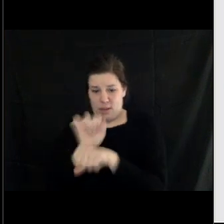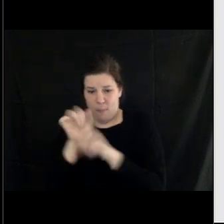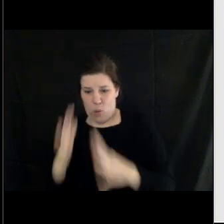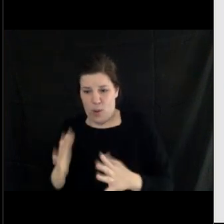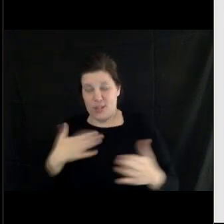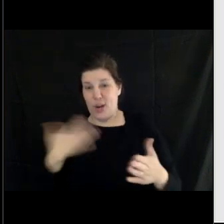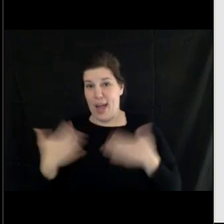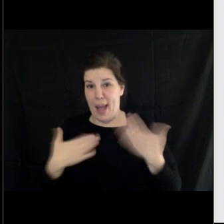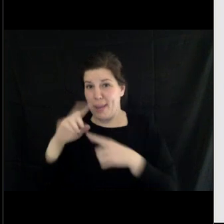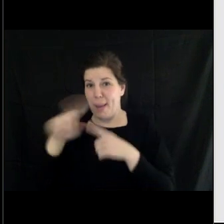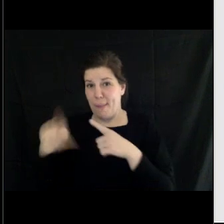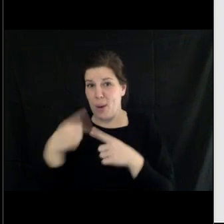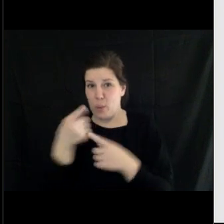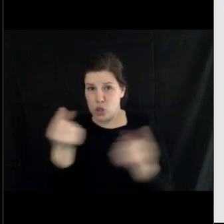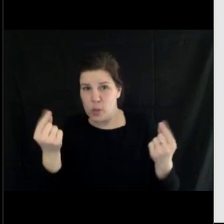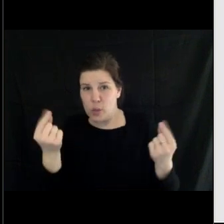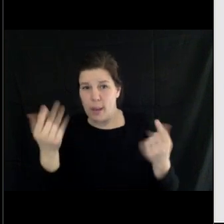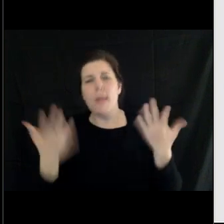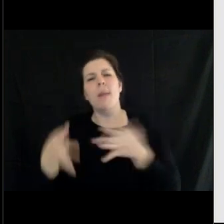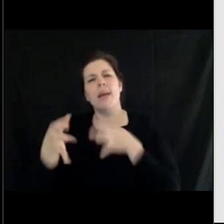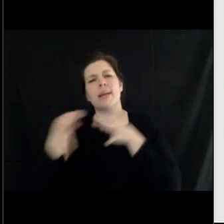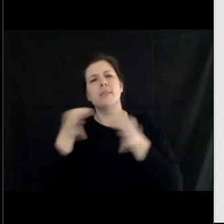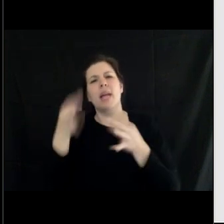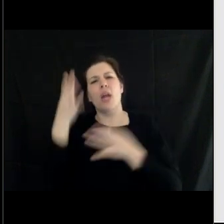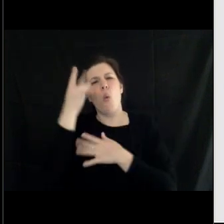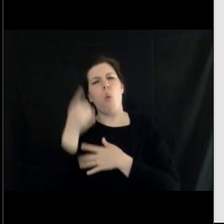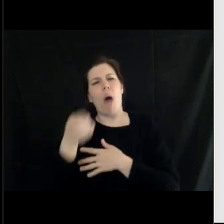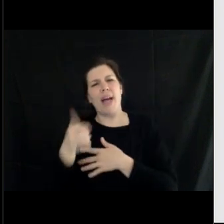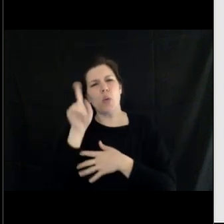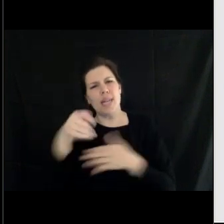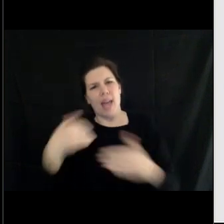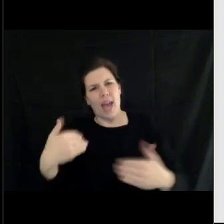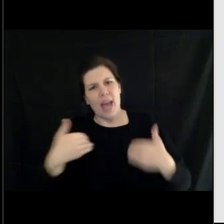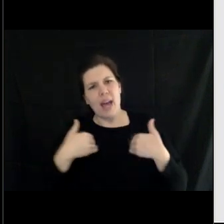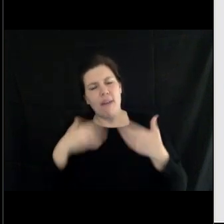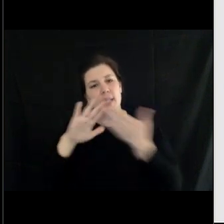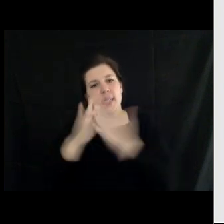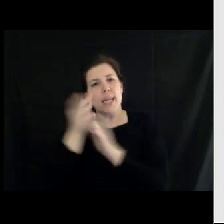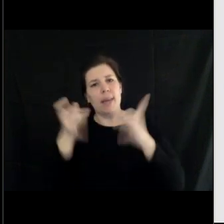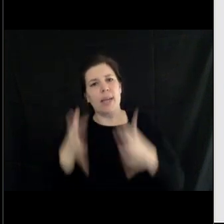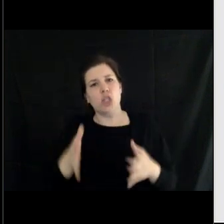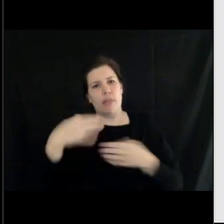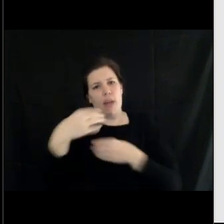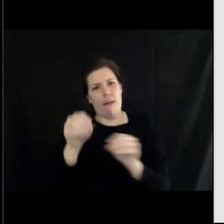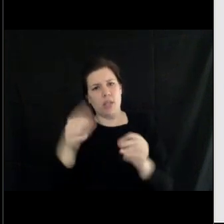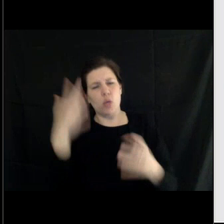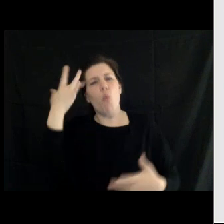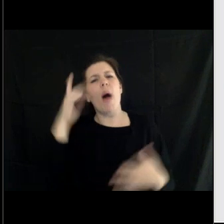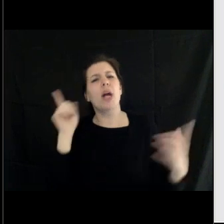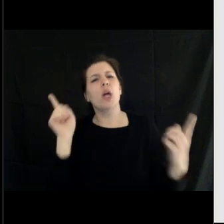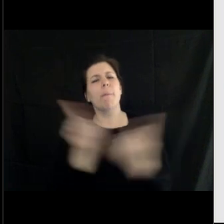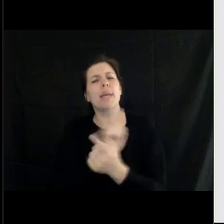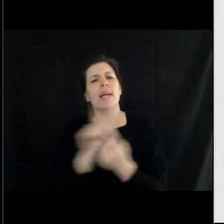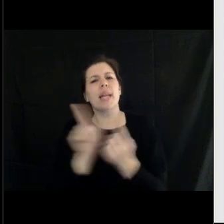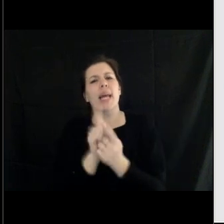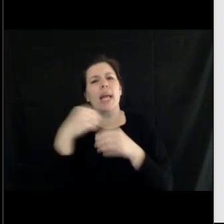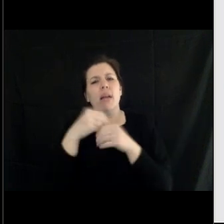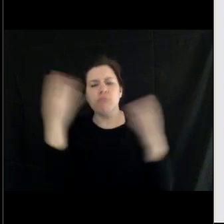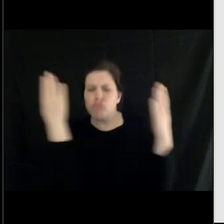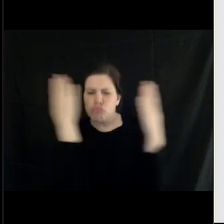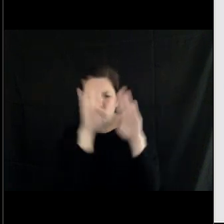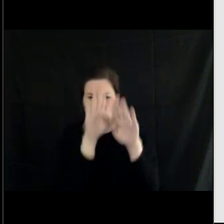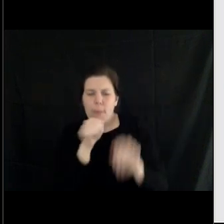Maybe you can explain to everybody here why you need to have the city manager's office, why you're meeting up there with members of a union in closed door meetings, why you're